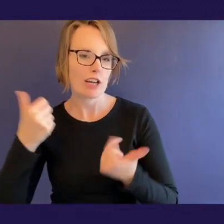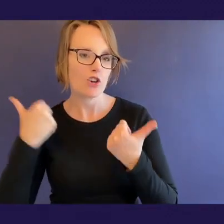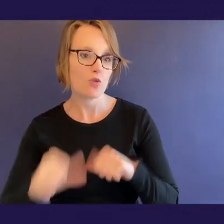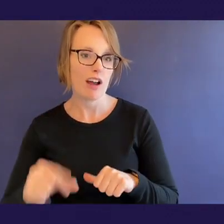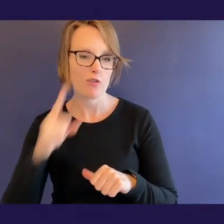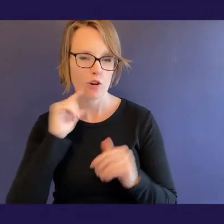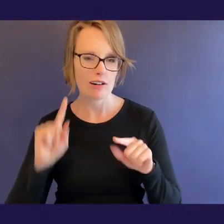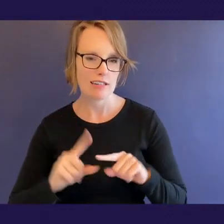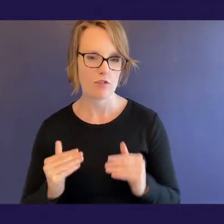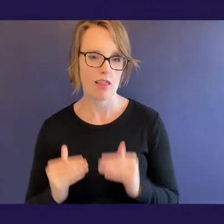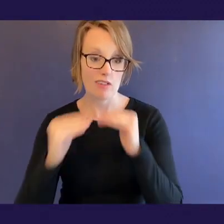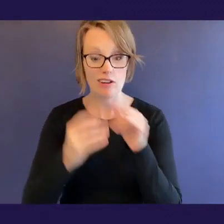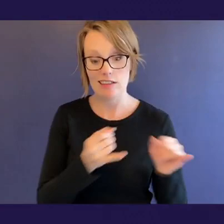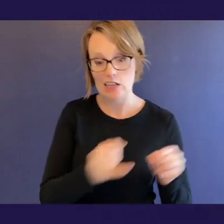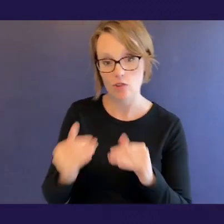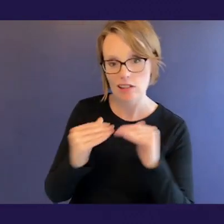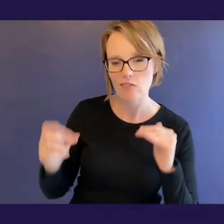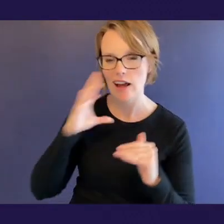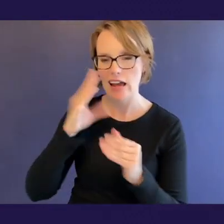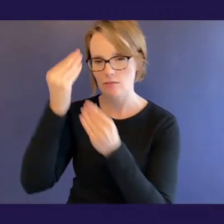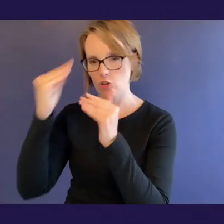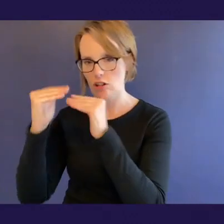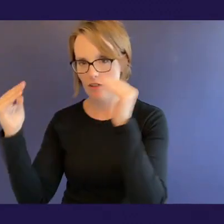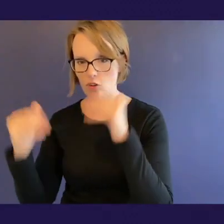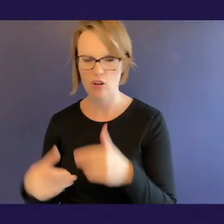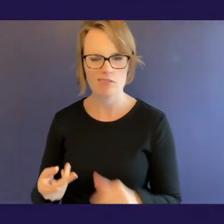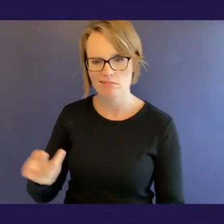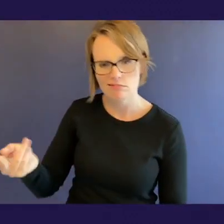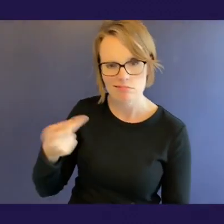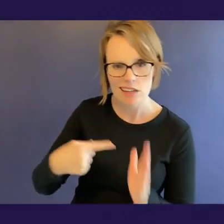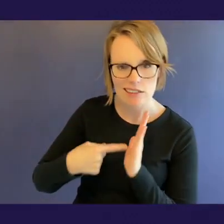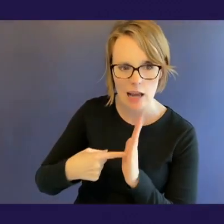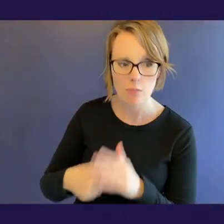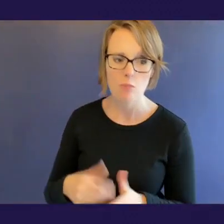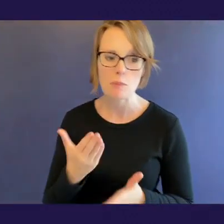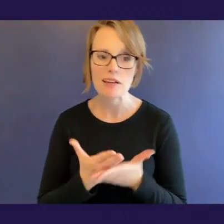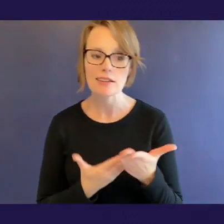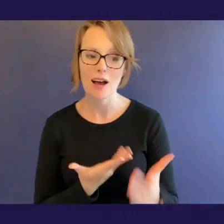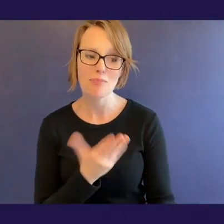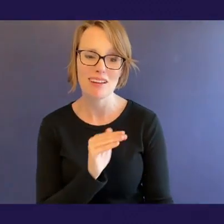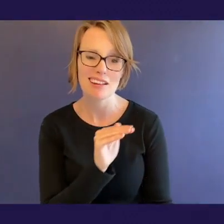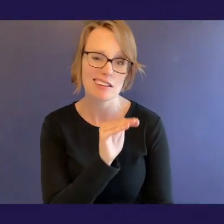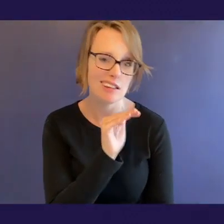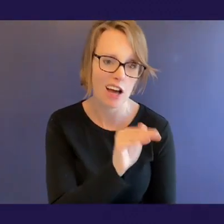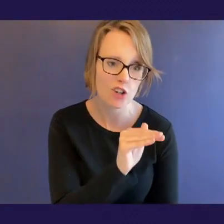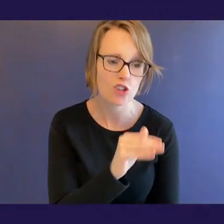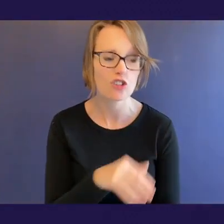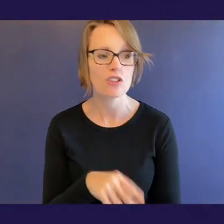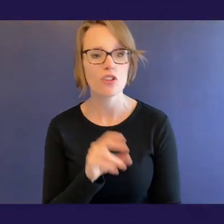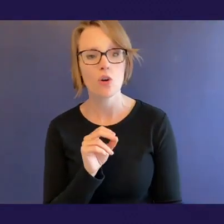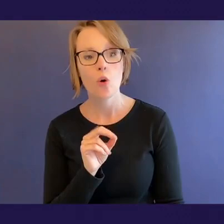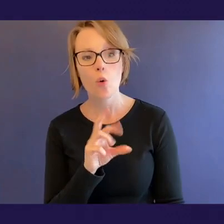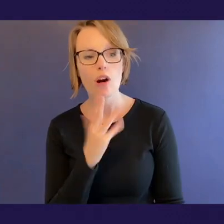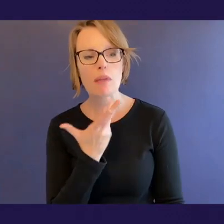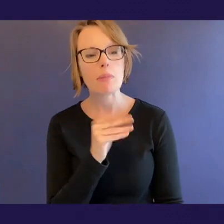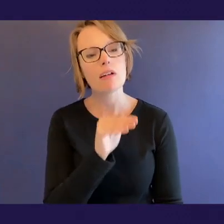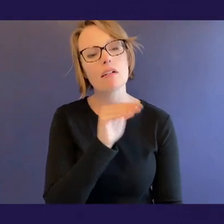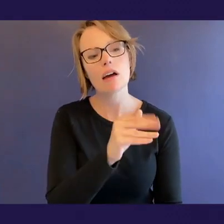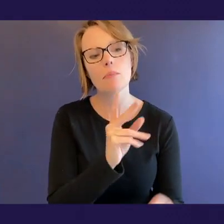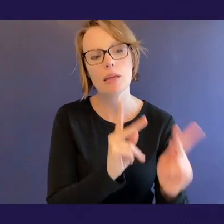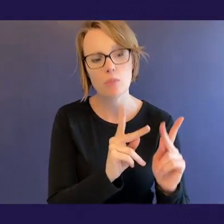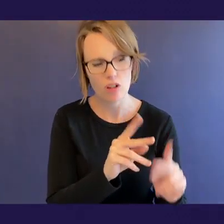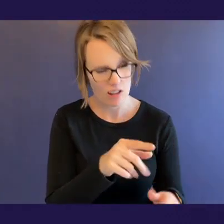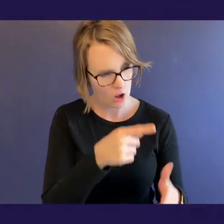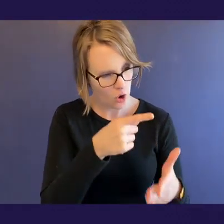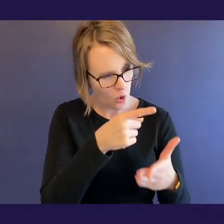well. These can include kind of nudges or priming people to question the accuracy of the content they're